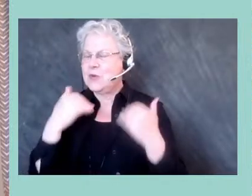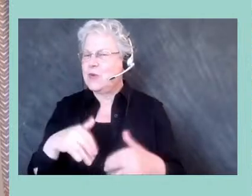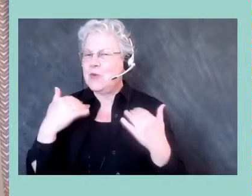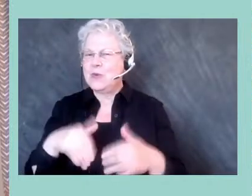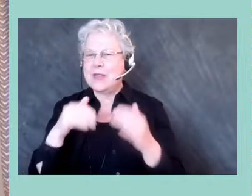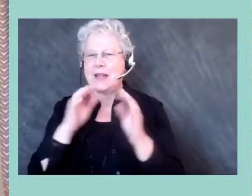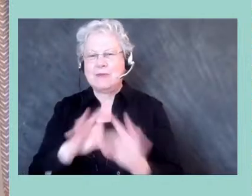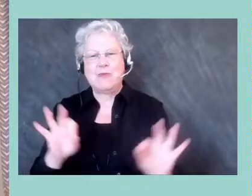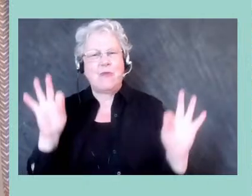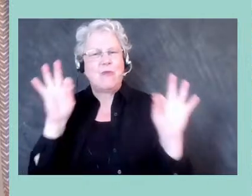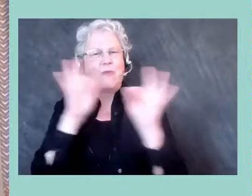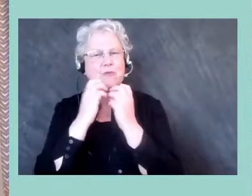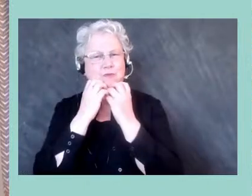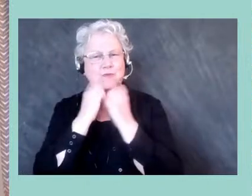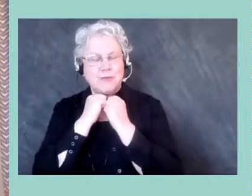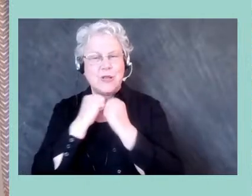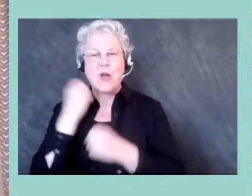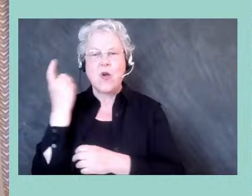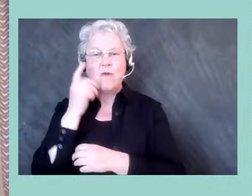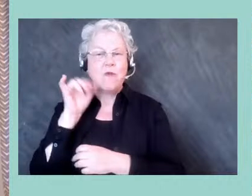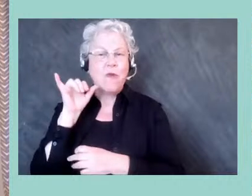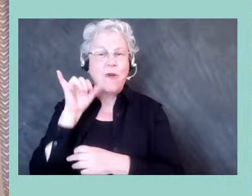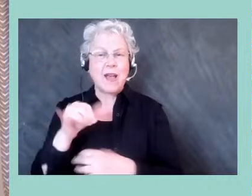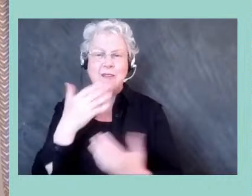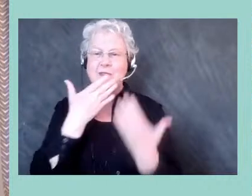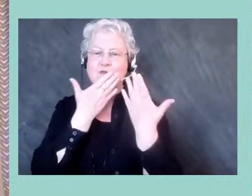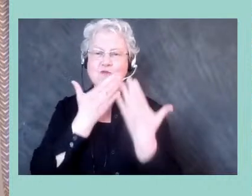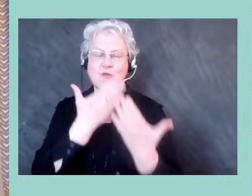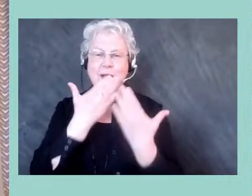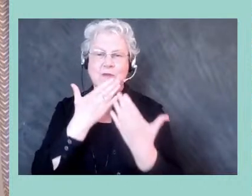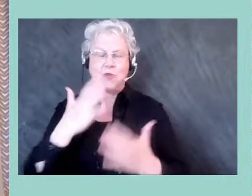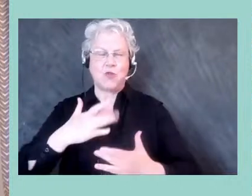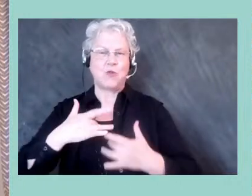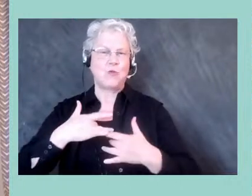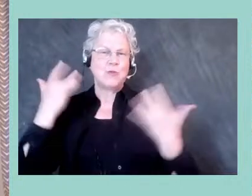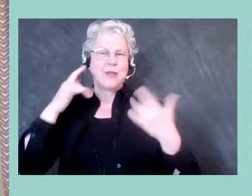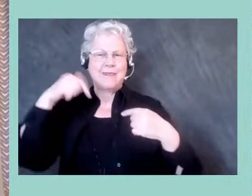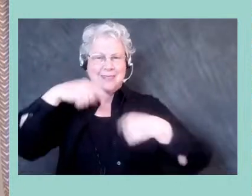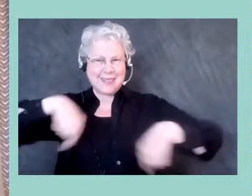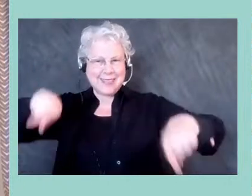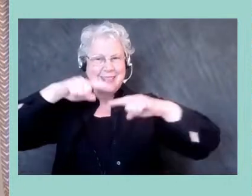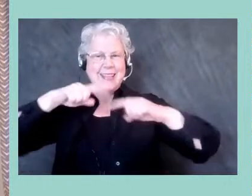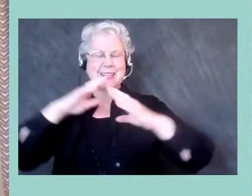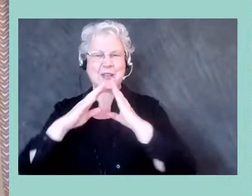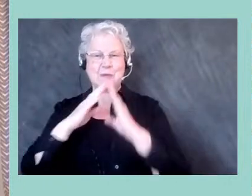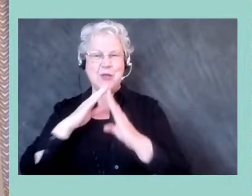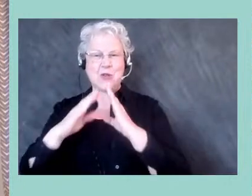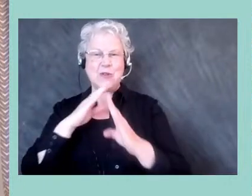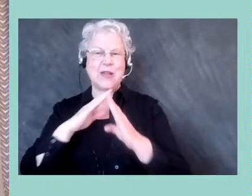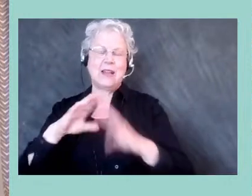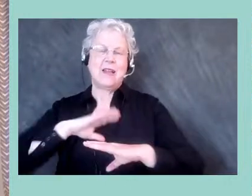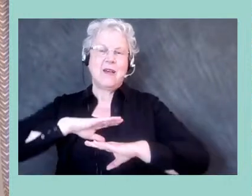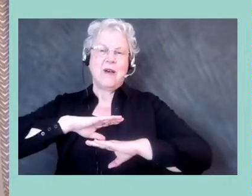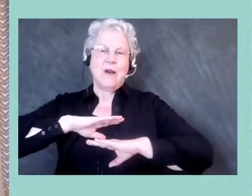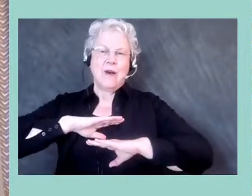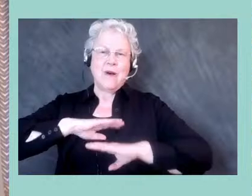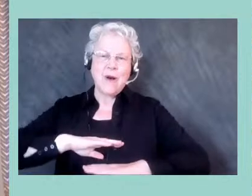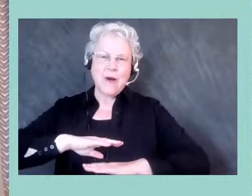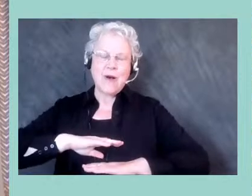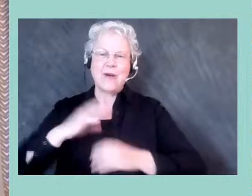this community and the contentment my spirituality has since brought into my life. Thank